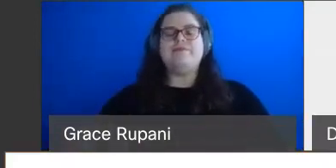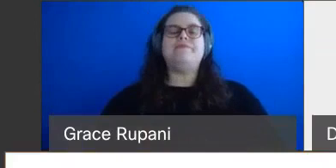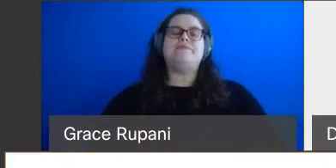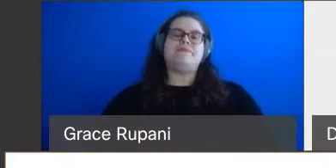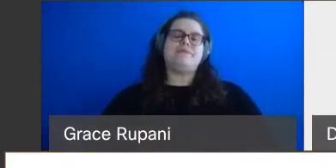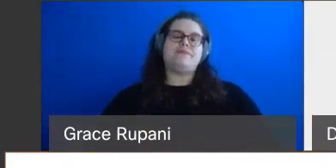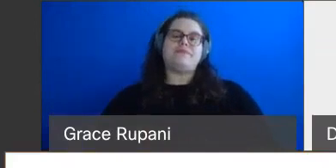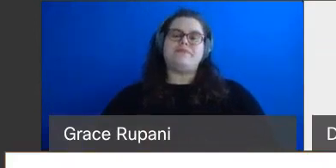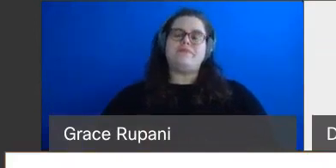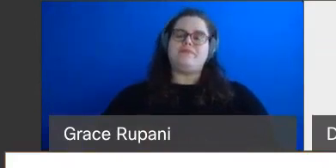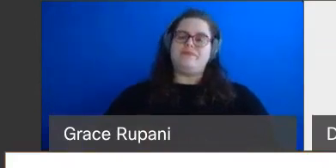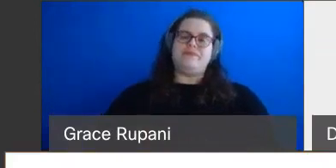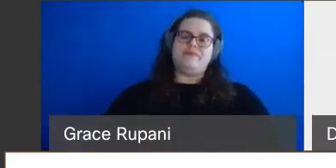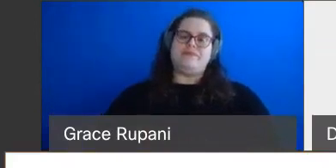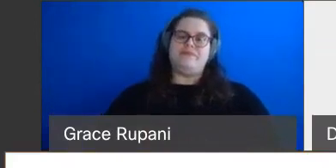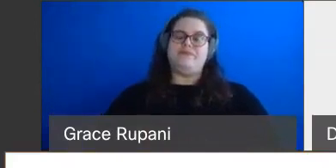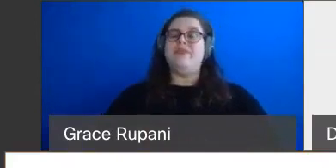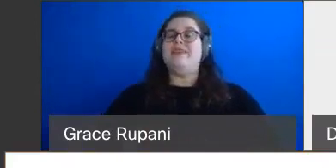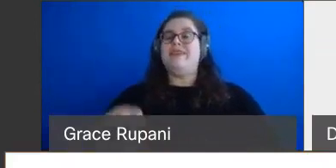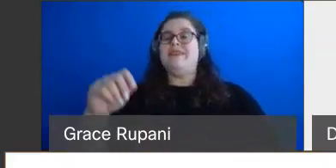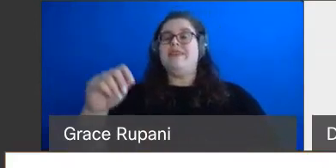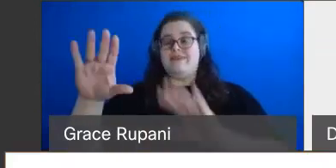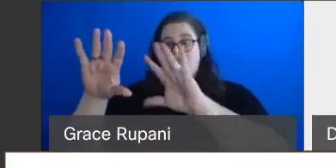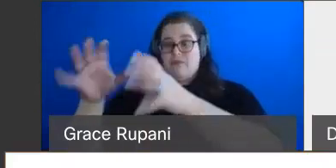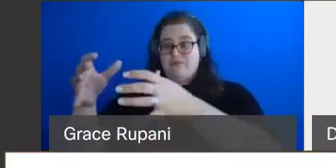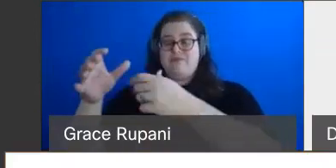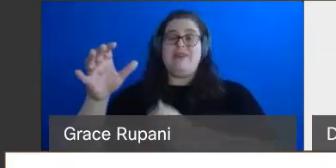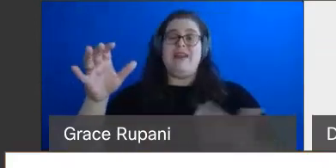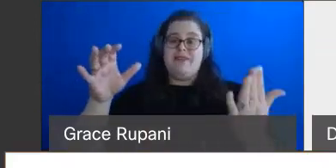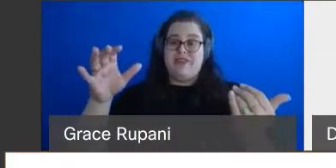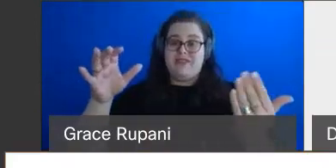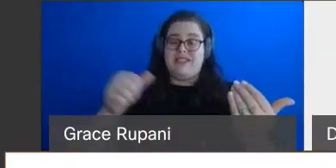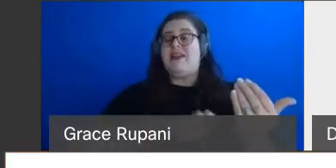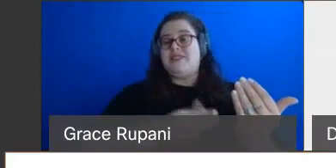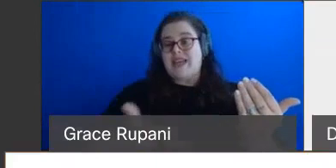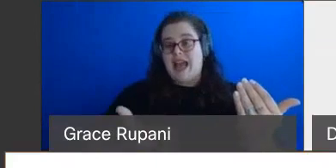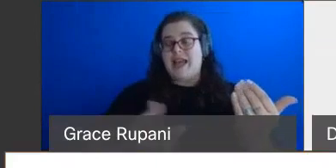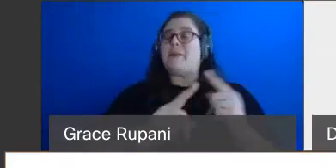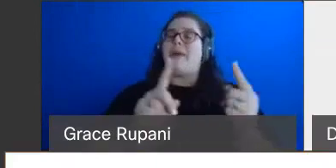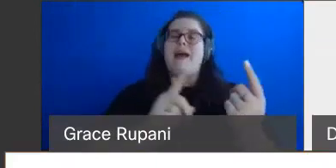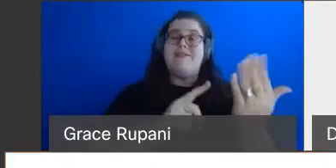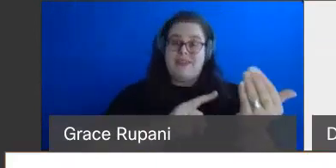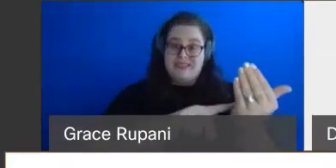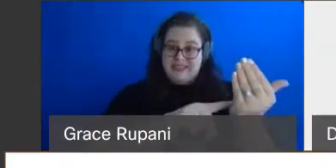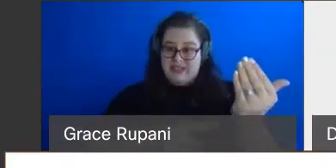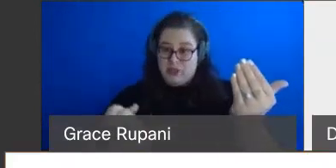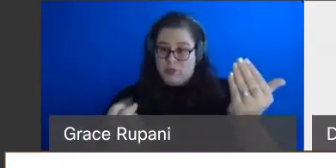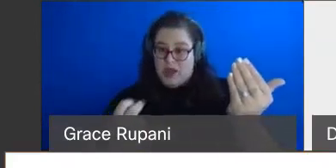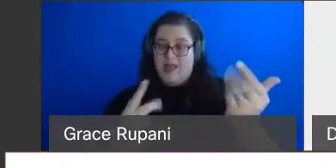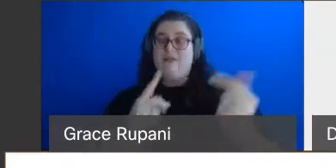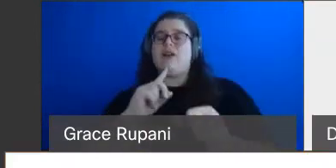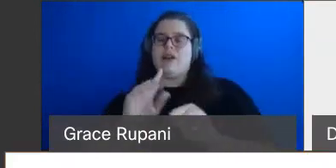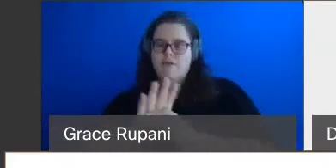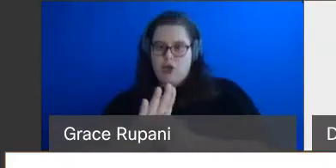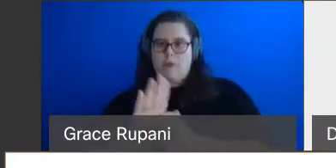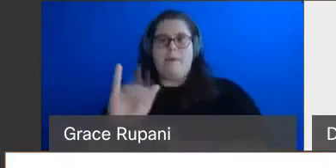who were in supported living who have died, but only 12 of those have been confirmed as COVID deaths, resulting in